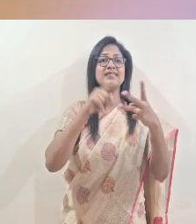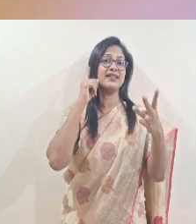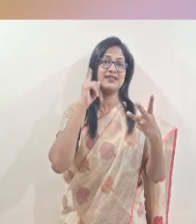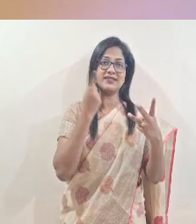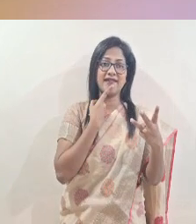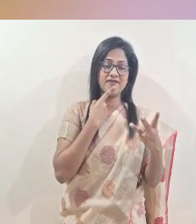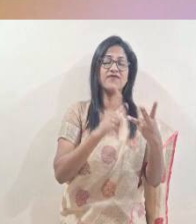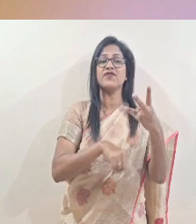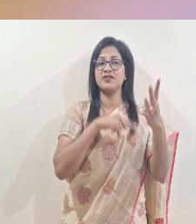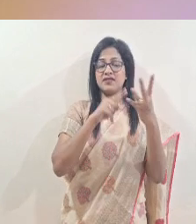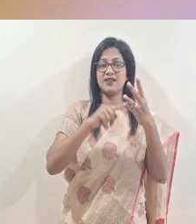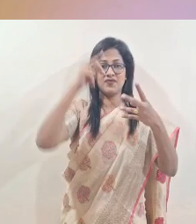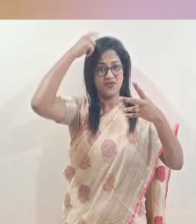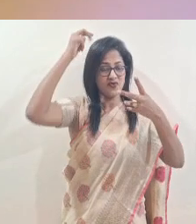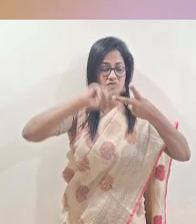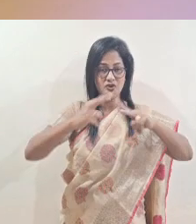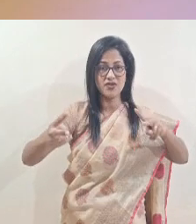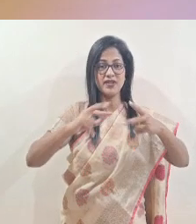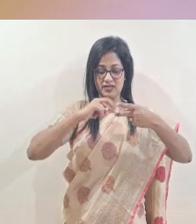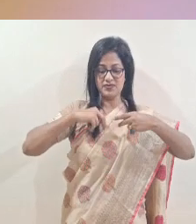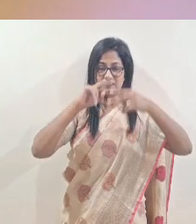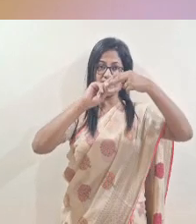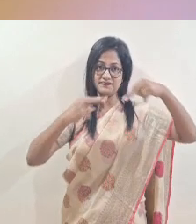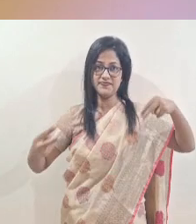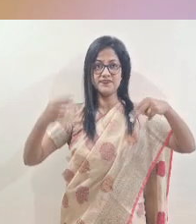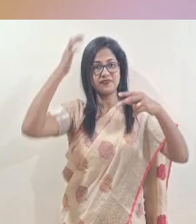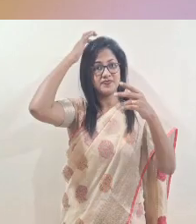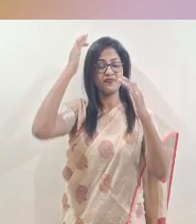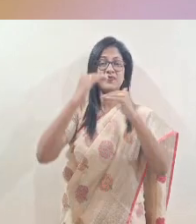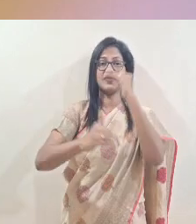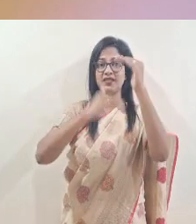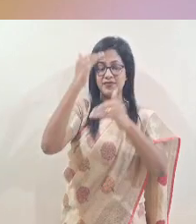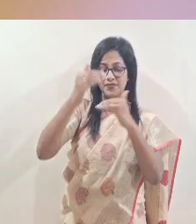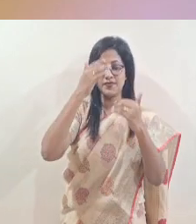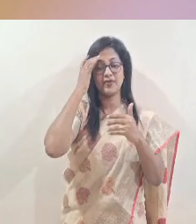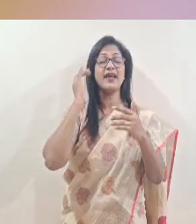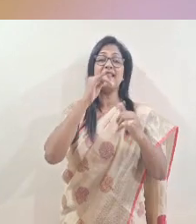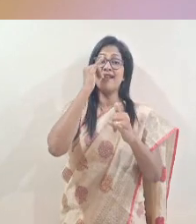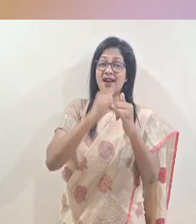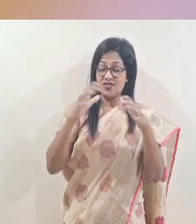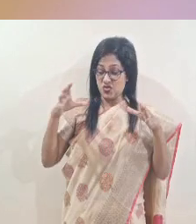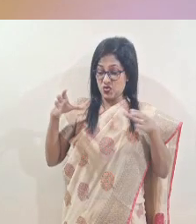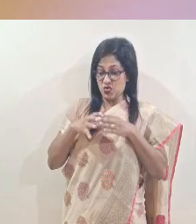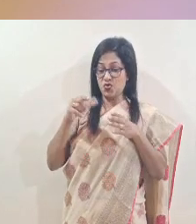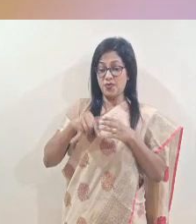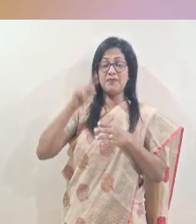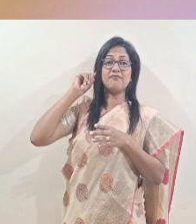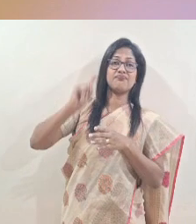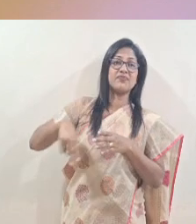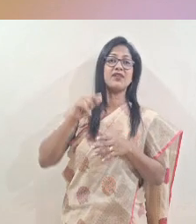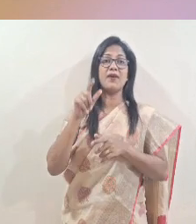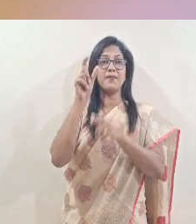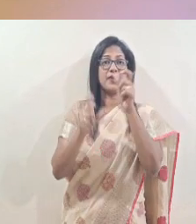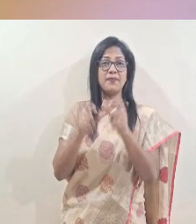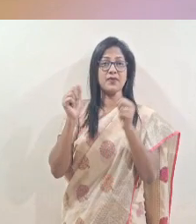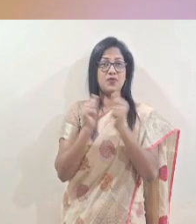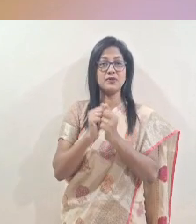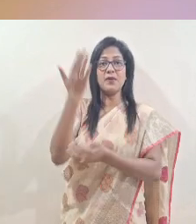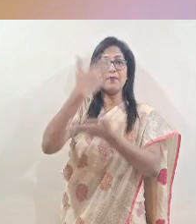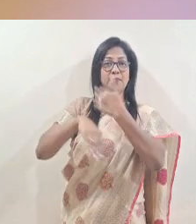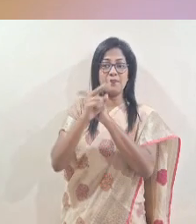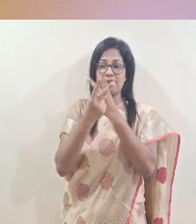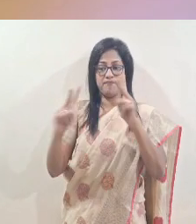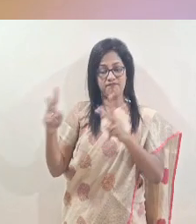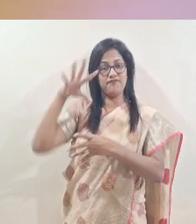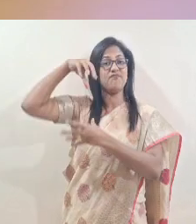then cognitive, neurodiverse, chronic illnesses, and also I think a large segment of the population which often gets neglected are people with multiple disabilities.